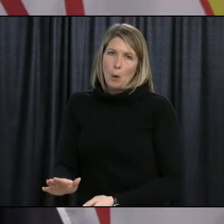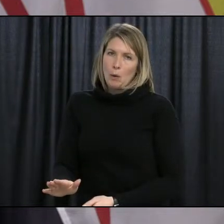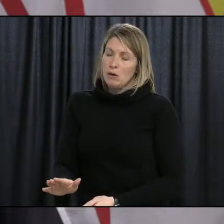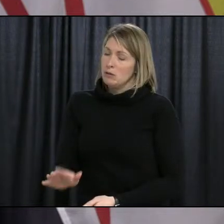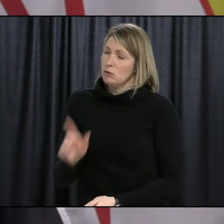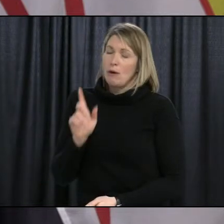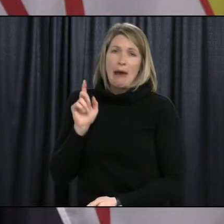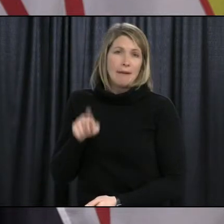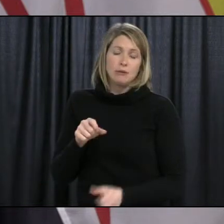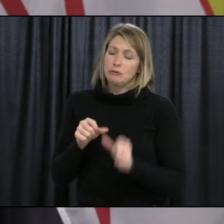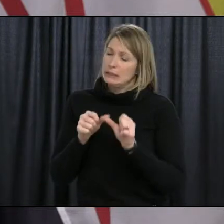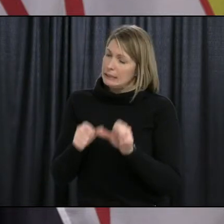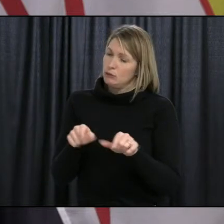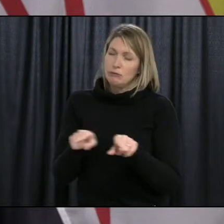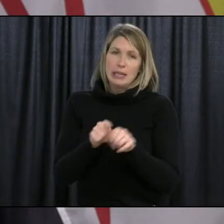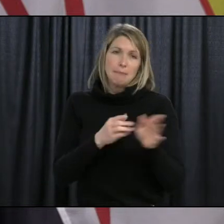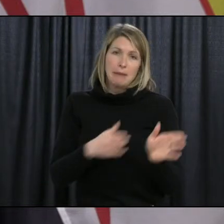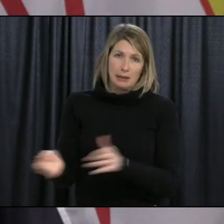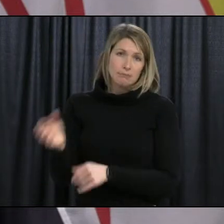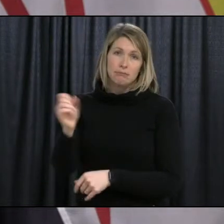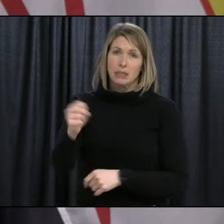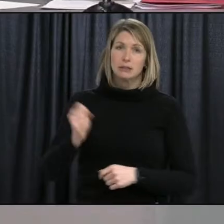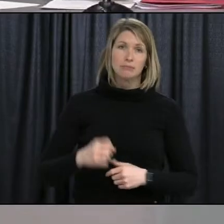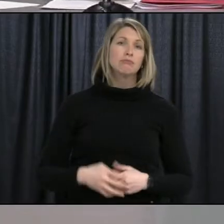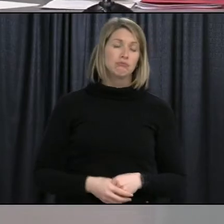continue with that.